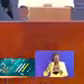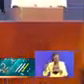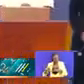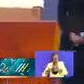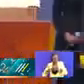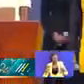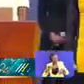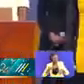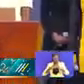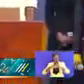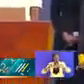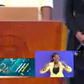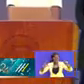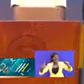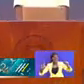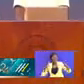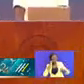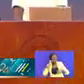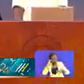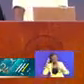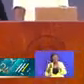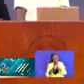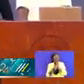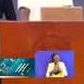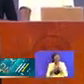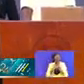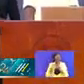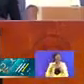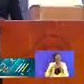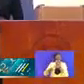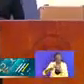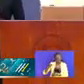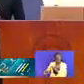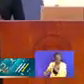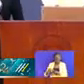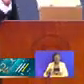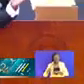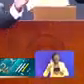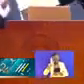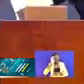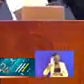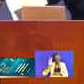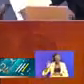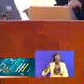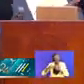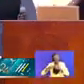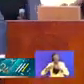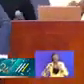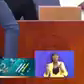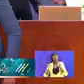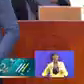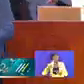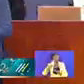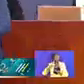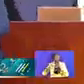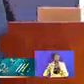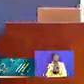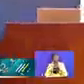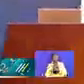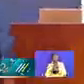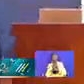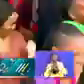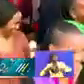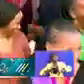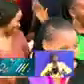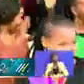has their grammar and their home issues Hallelujah tell you give your nebor high five the other way